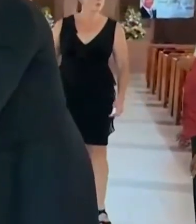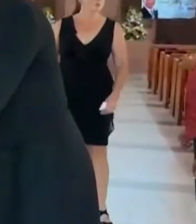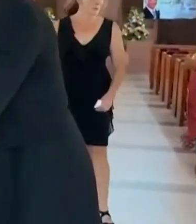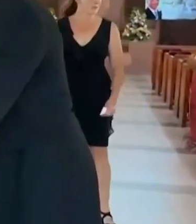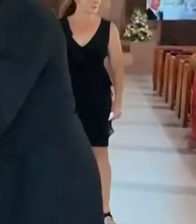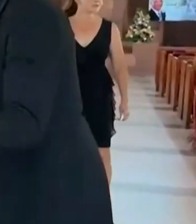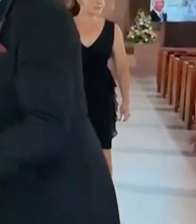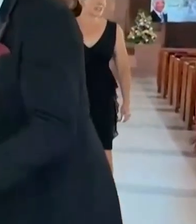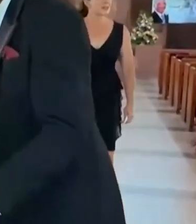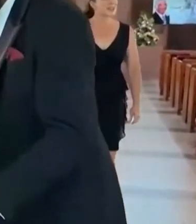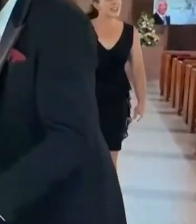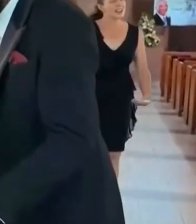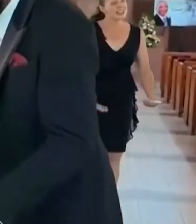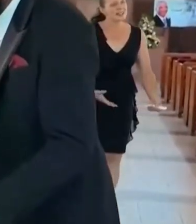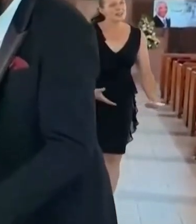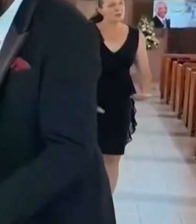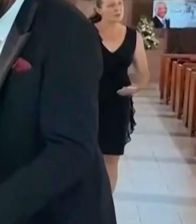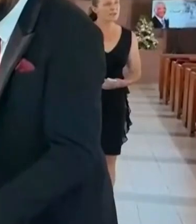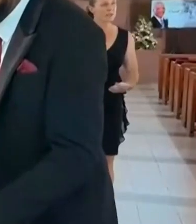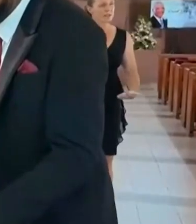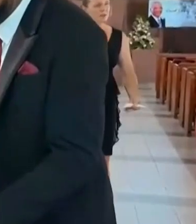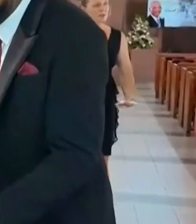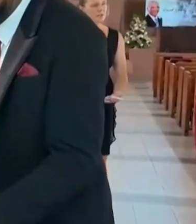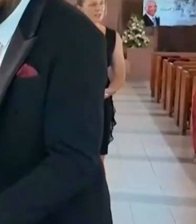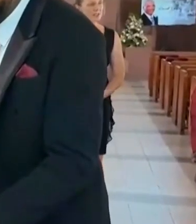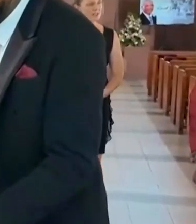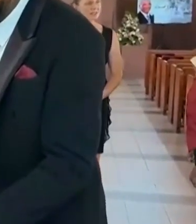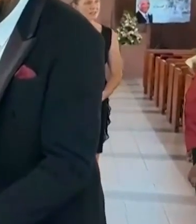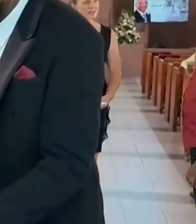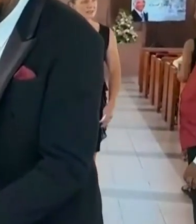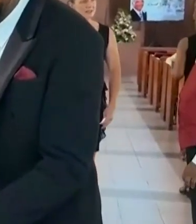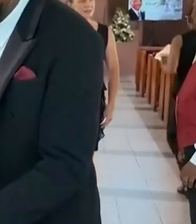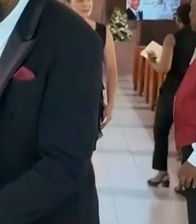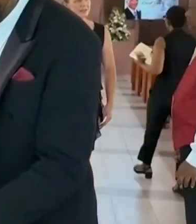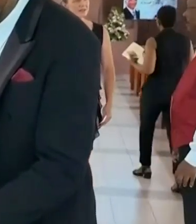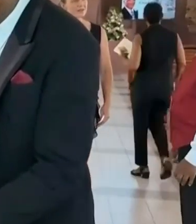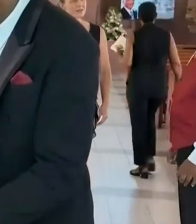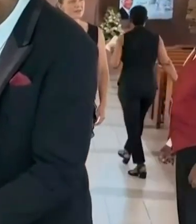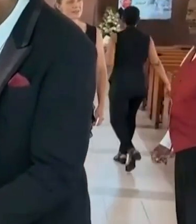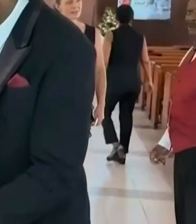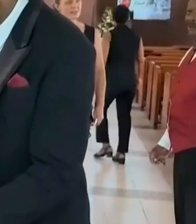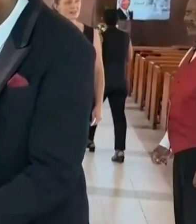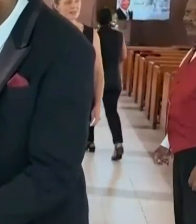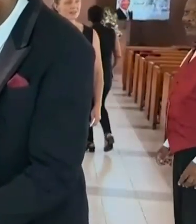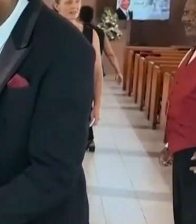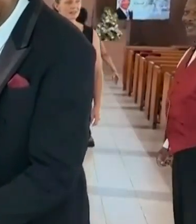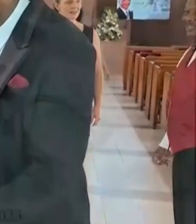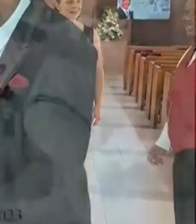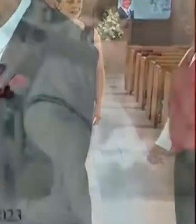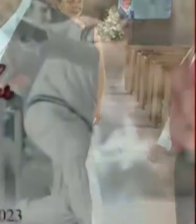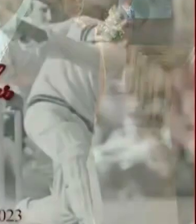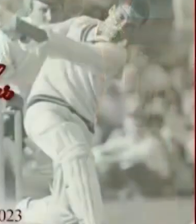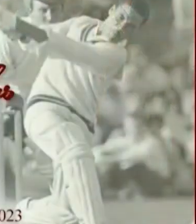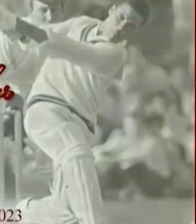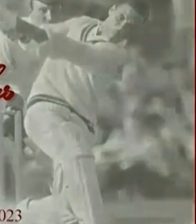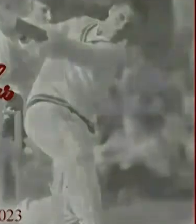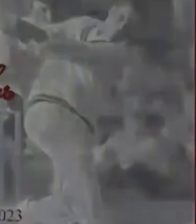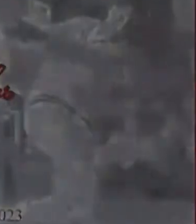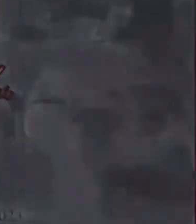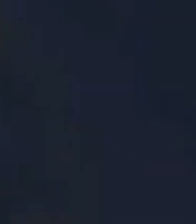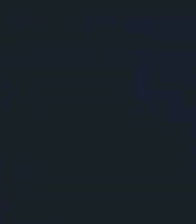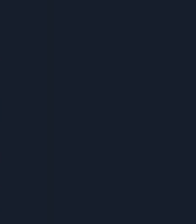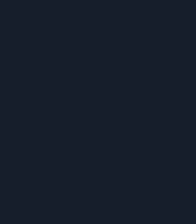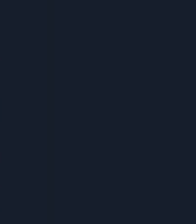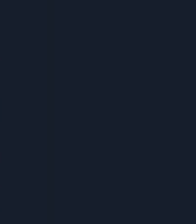the historic tie test during that series. During the eulogy, his son William detailed his father's dedication to work and